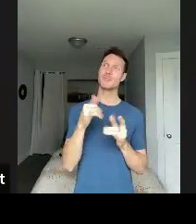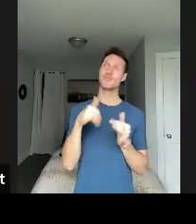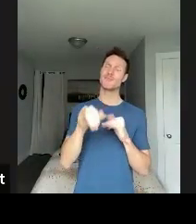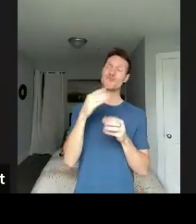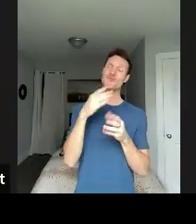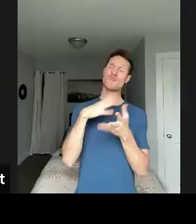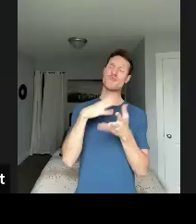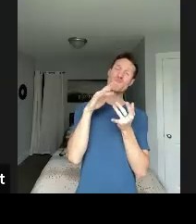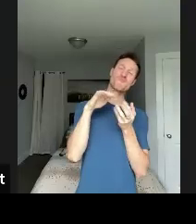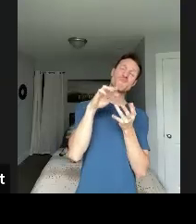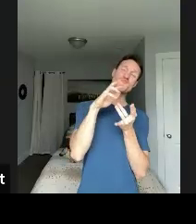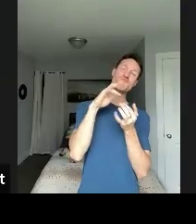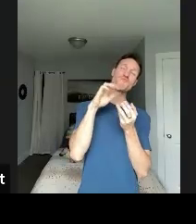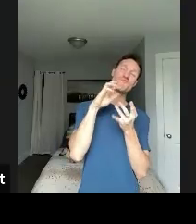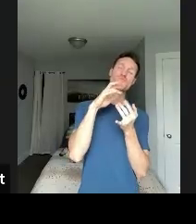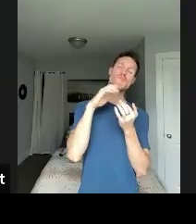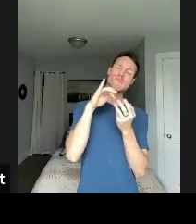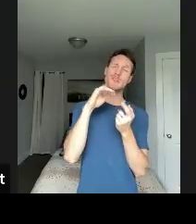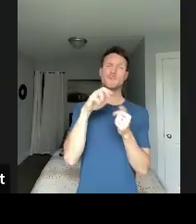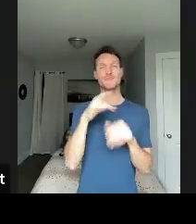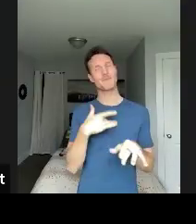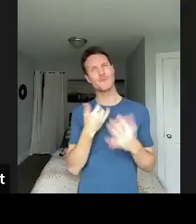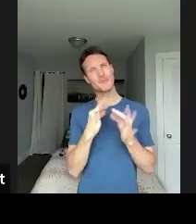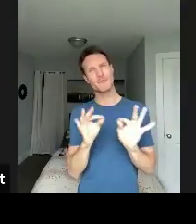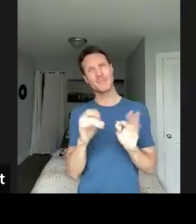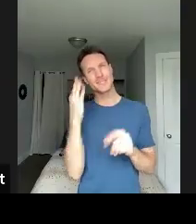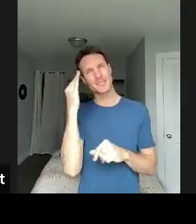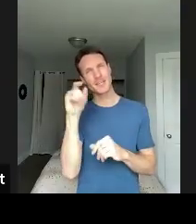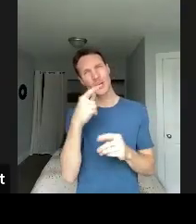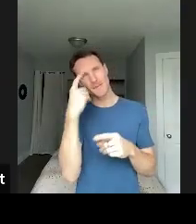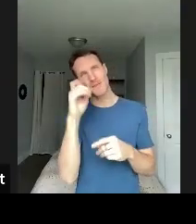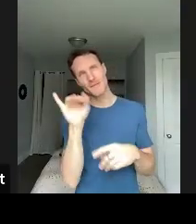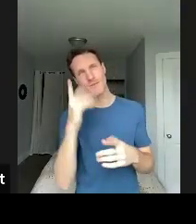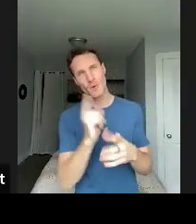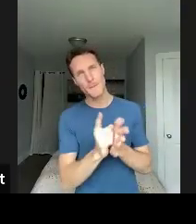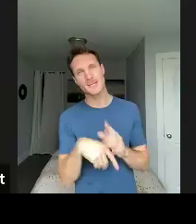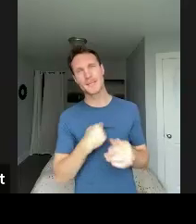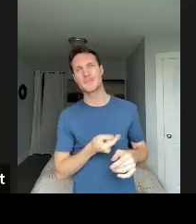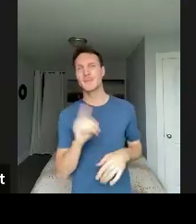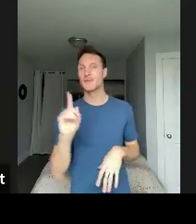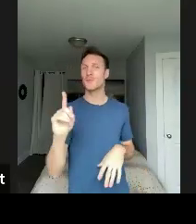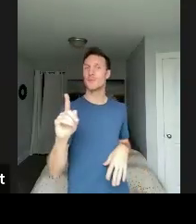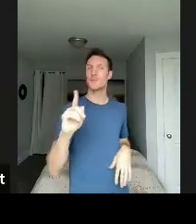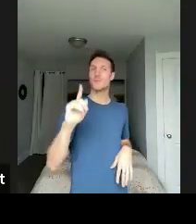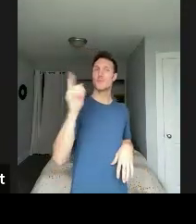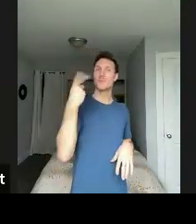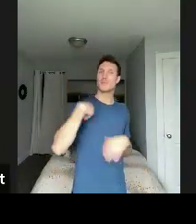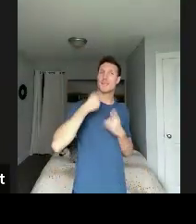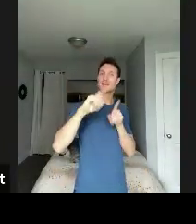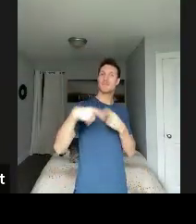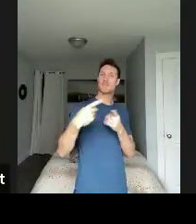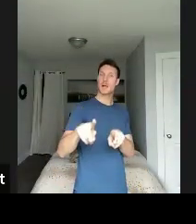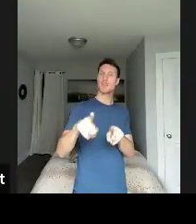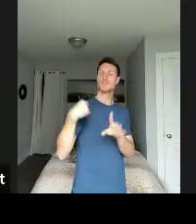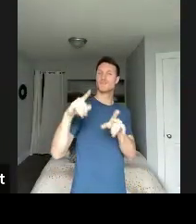free to think on it for a minute and then ask it. And once again, you can raise your hand and ask your question out loud, or you